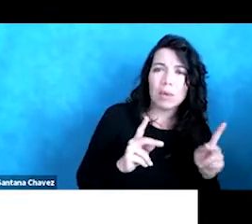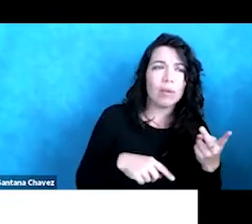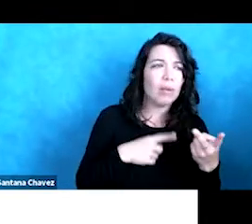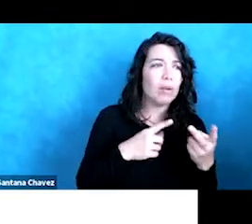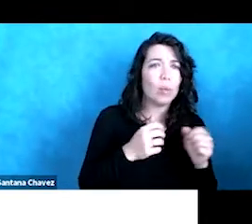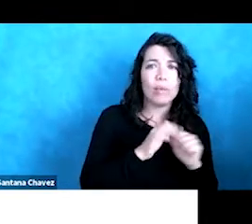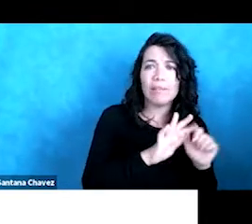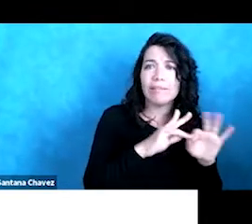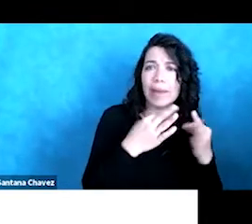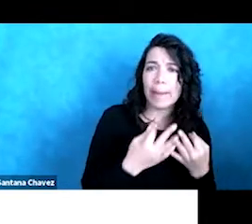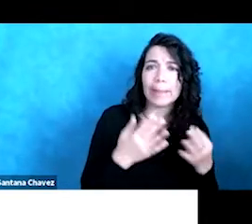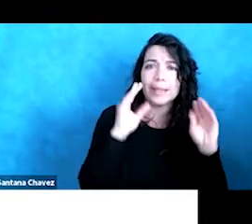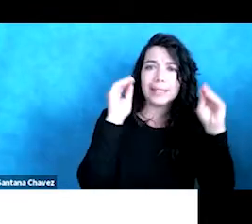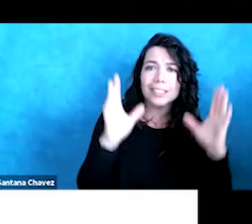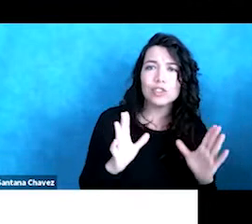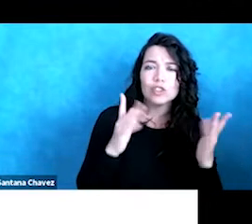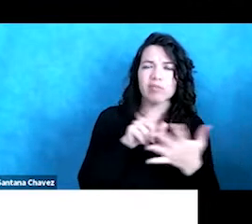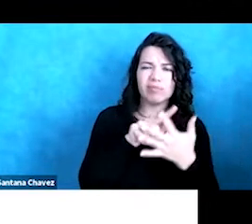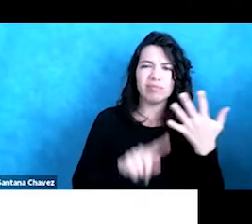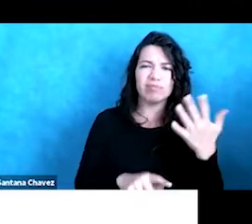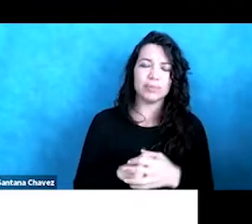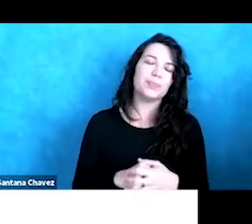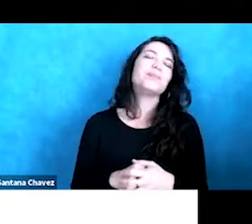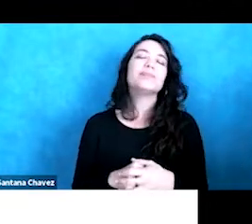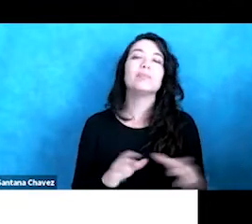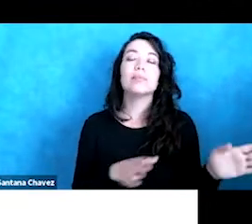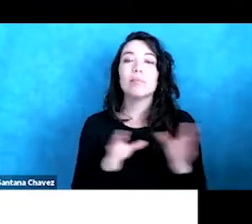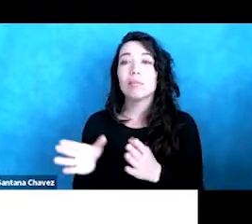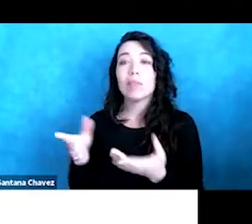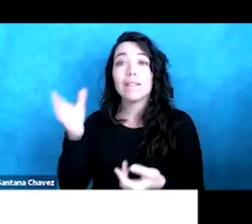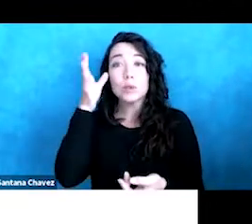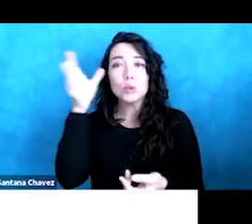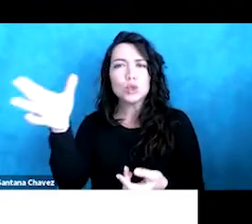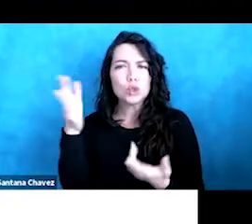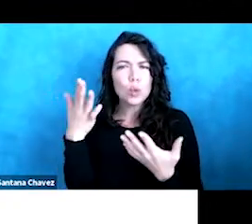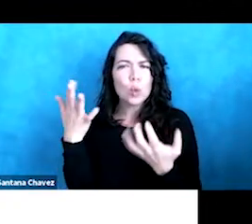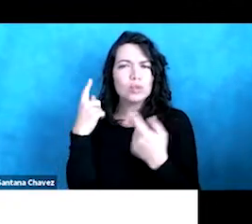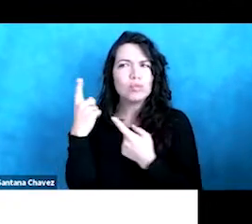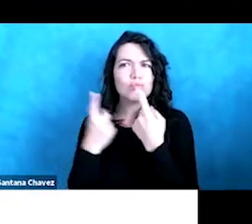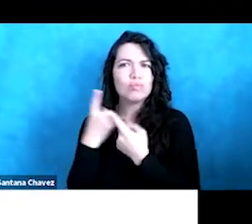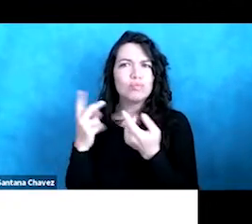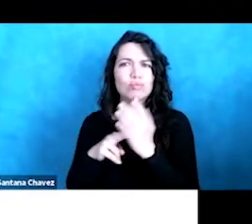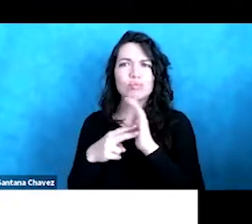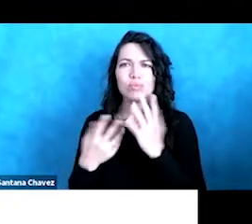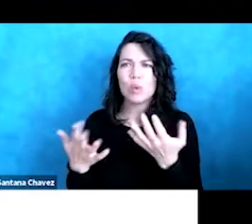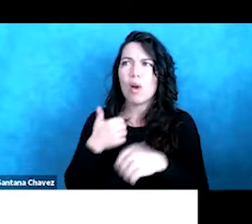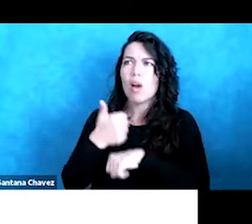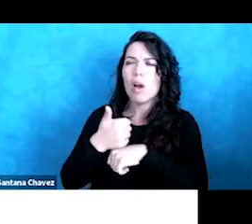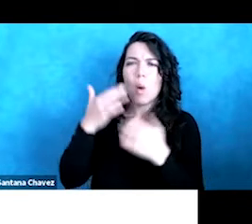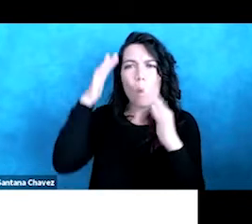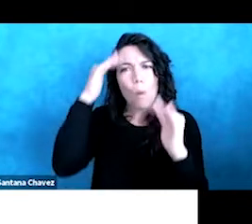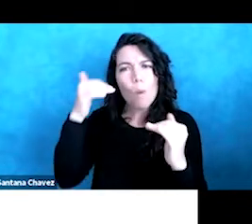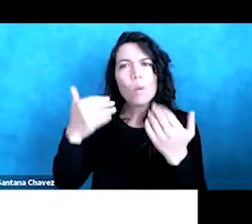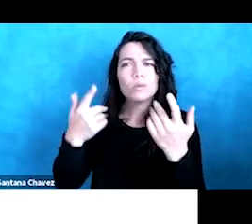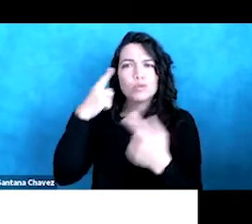future thinking. So having hopes and dreams for your future, feeling safe and secure, either in home